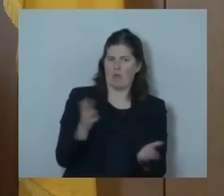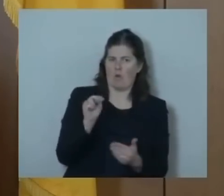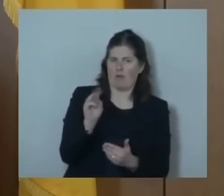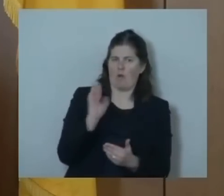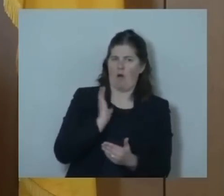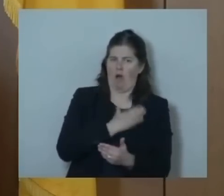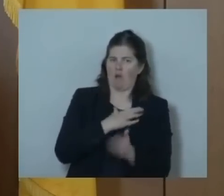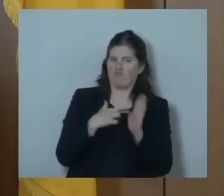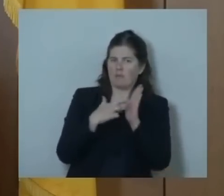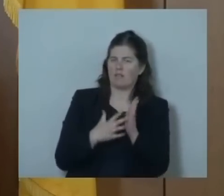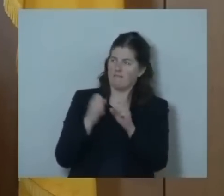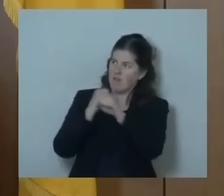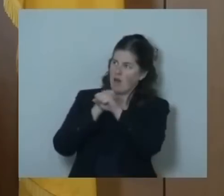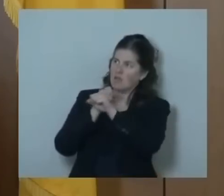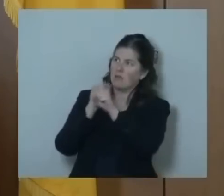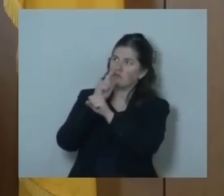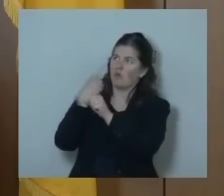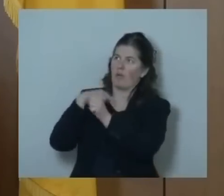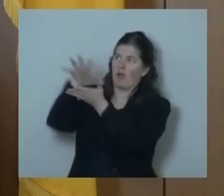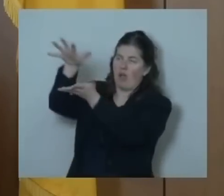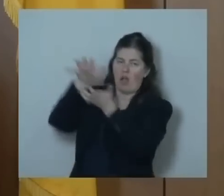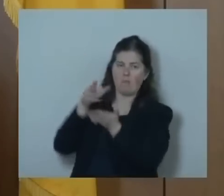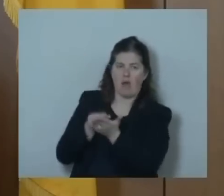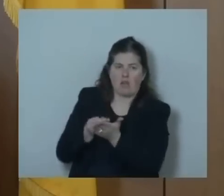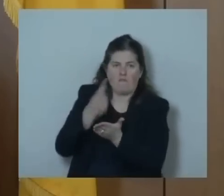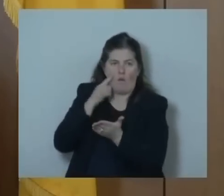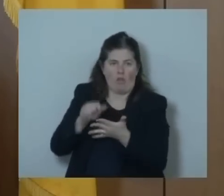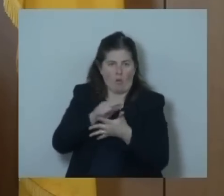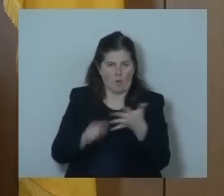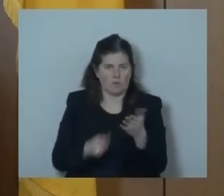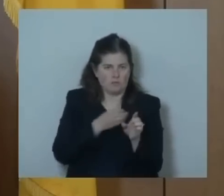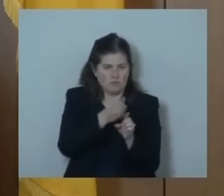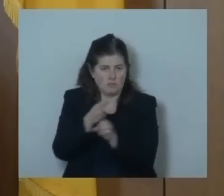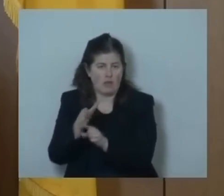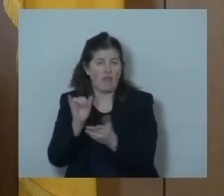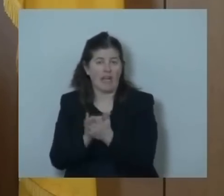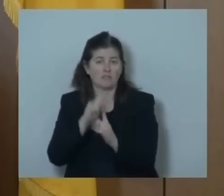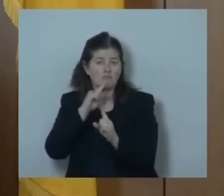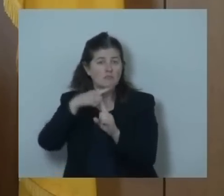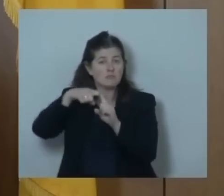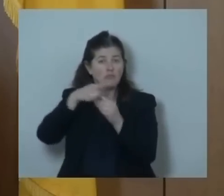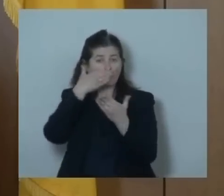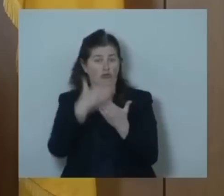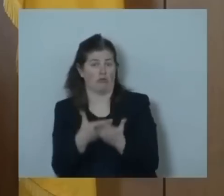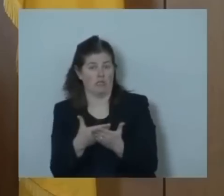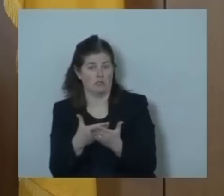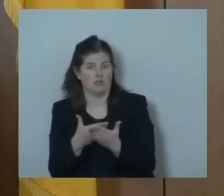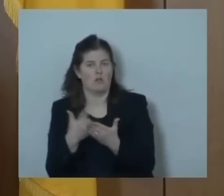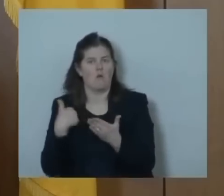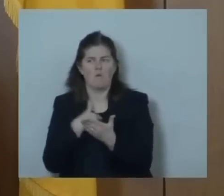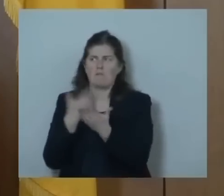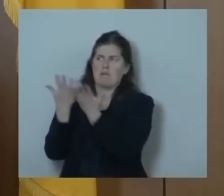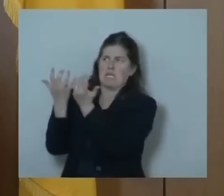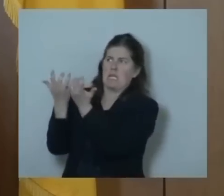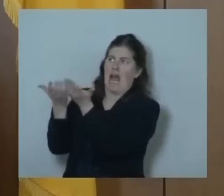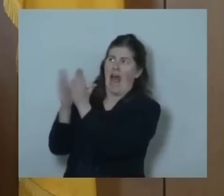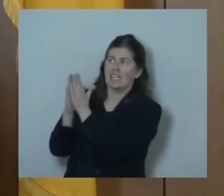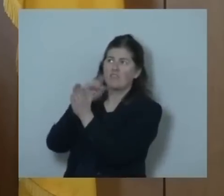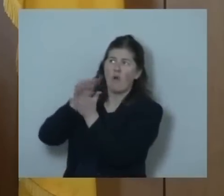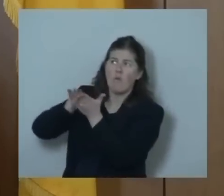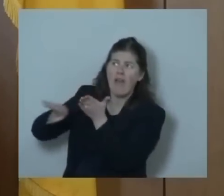make sure that we're going to get those resources. So that's all good, and we've been asking for waivers